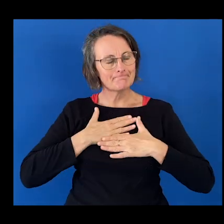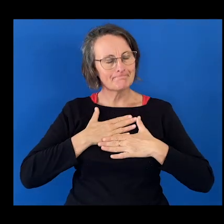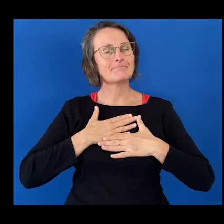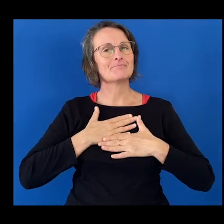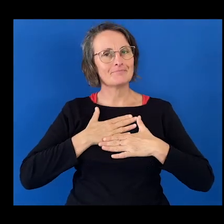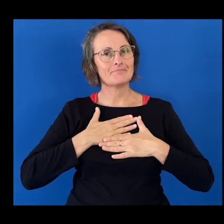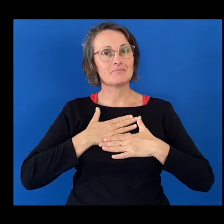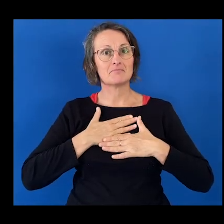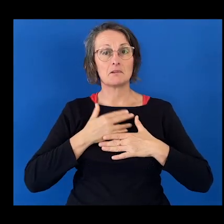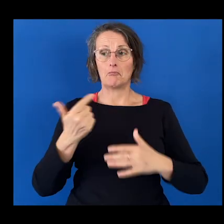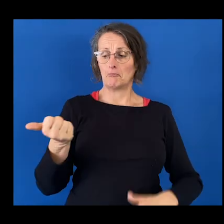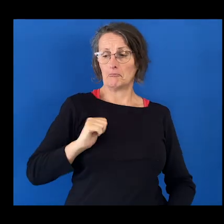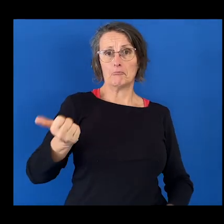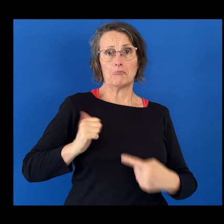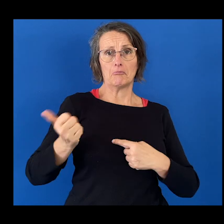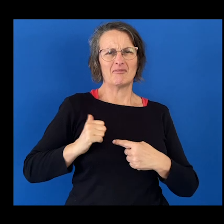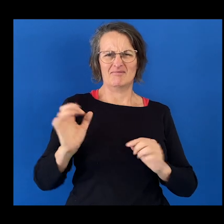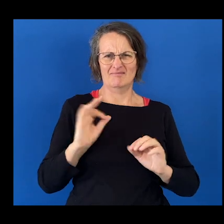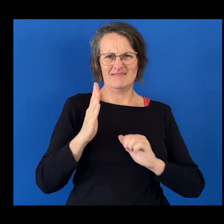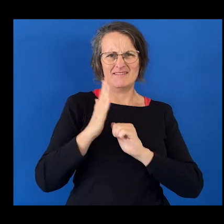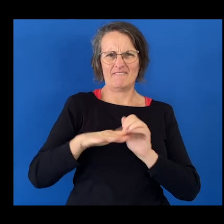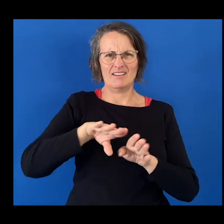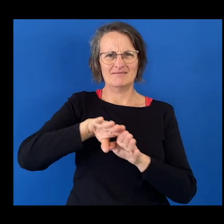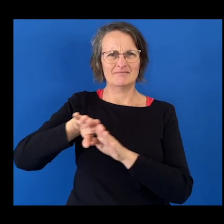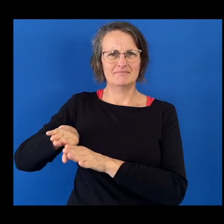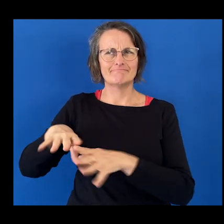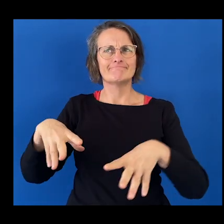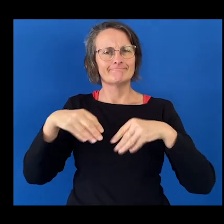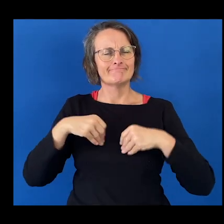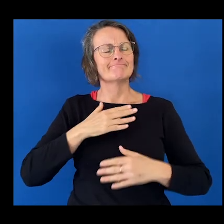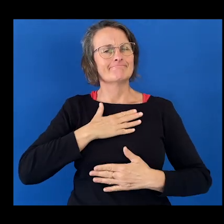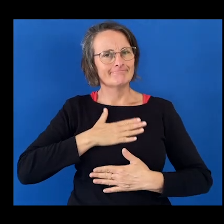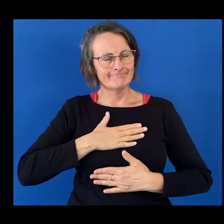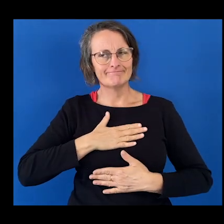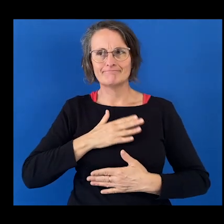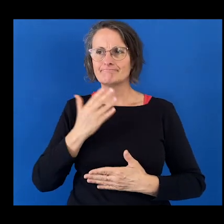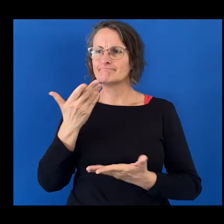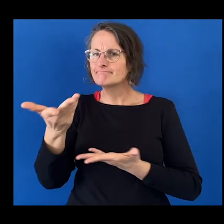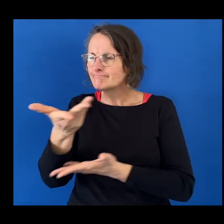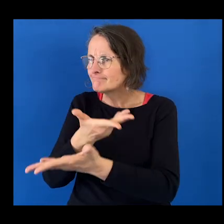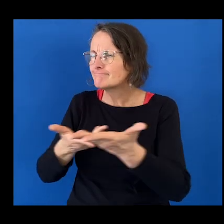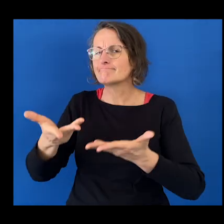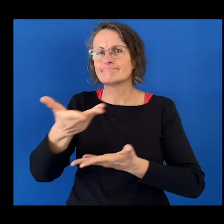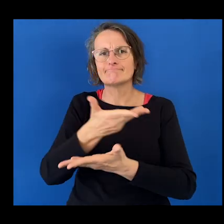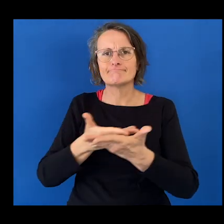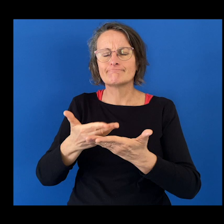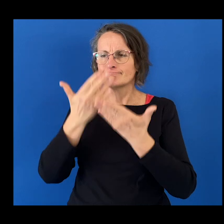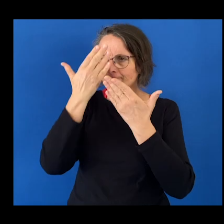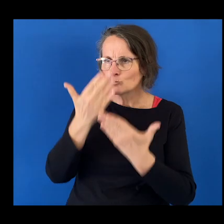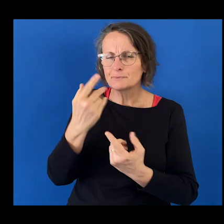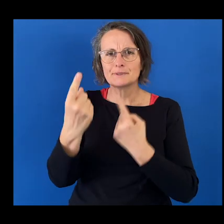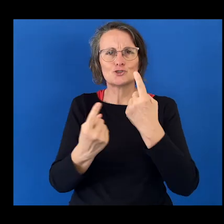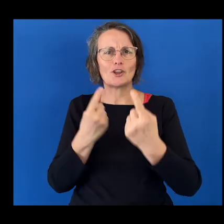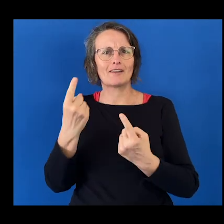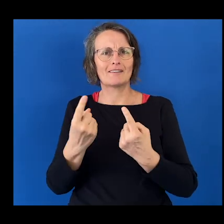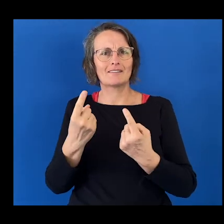taking ego out of the picture and listening to each other and allowing for that input.